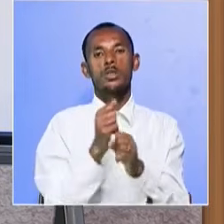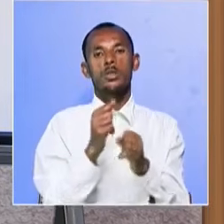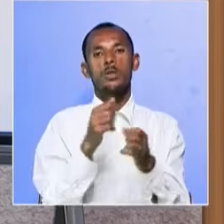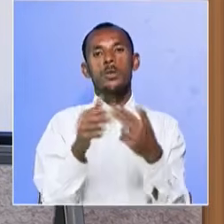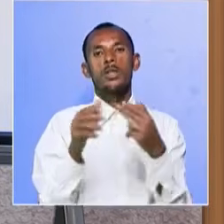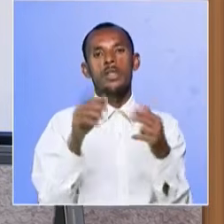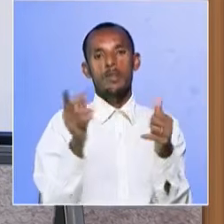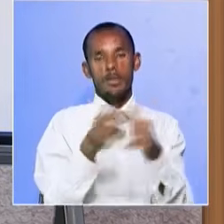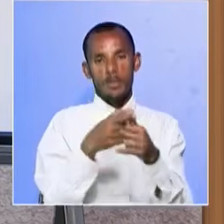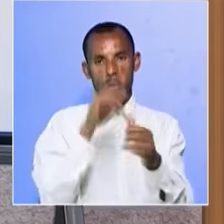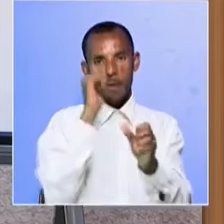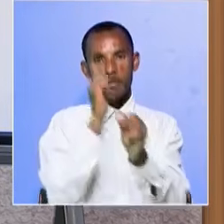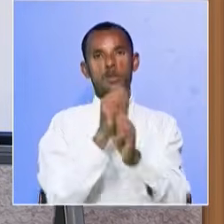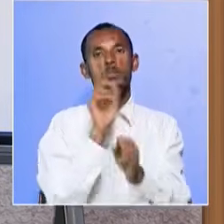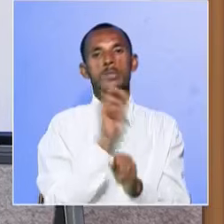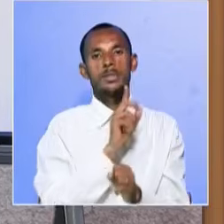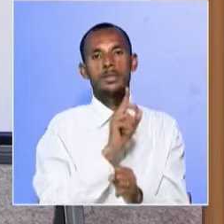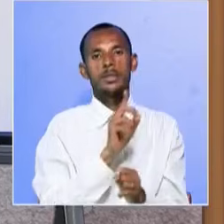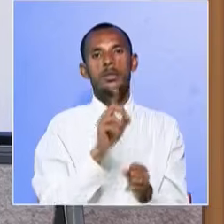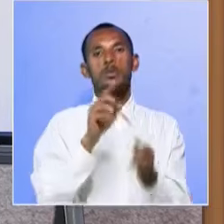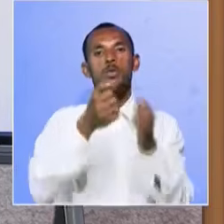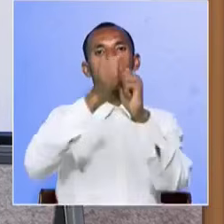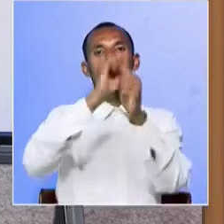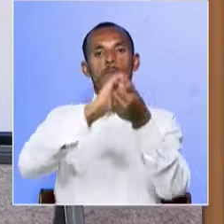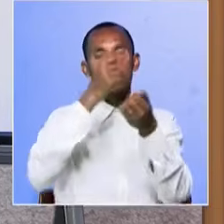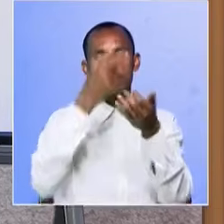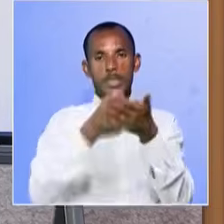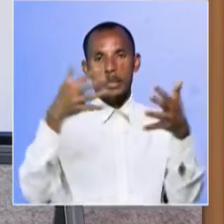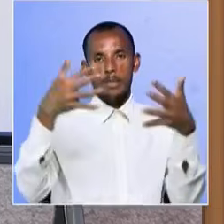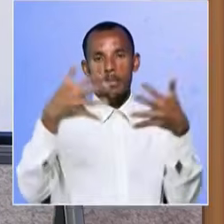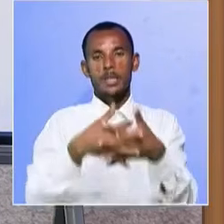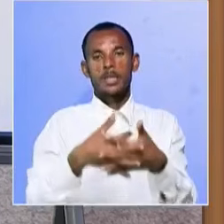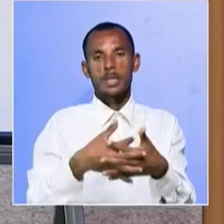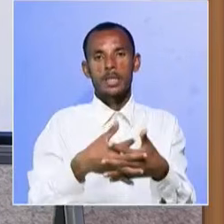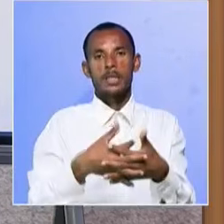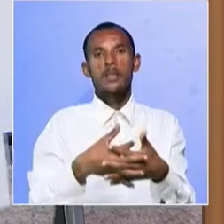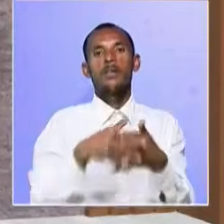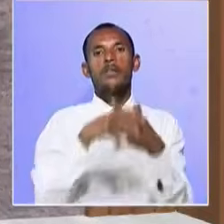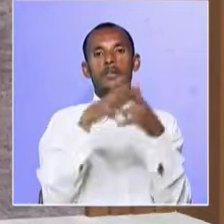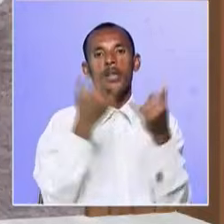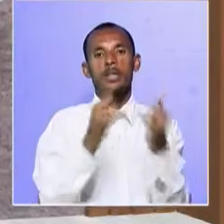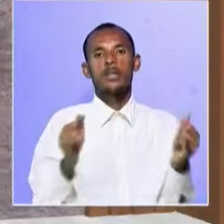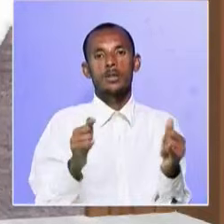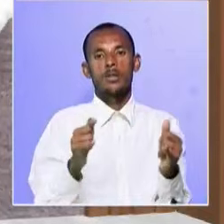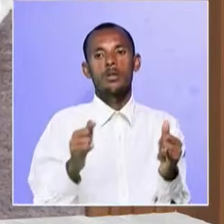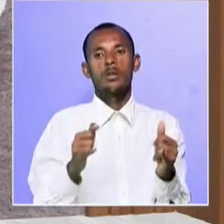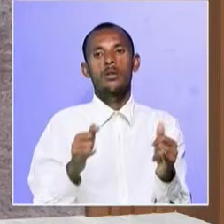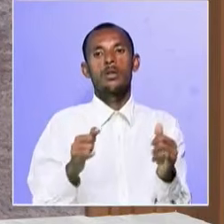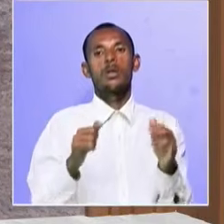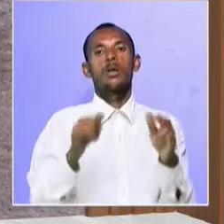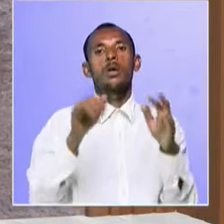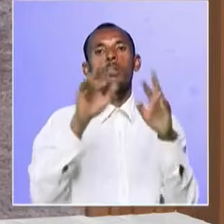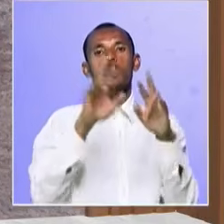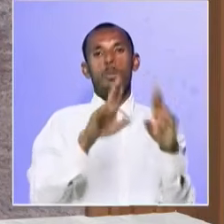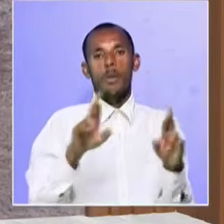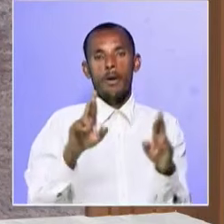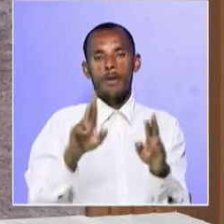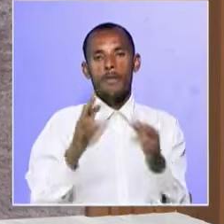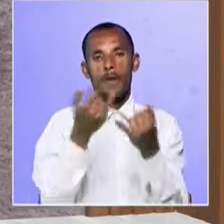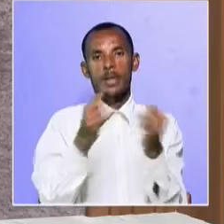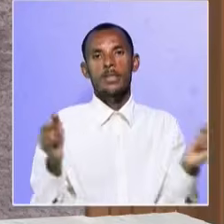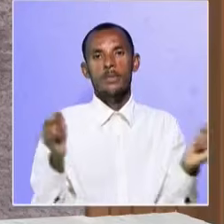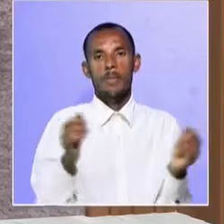that you need to do is you need to convert this mixed fraction into improper fractions. Okay,